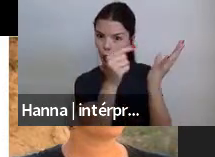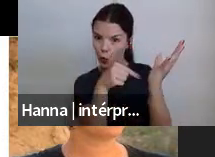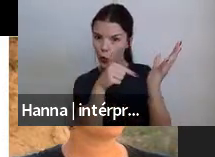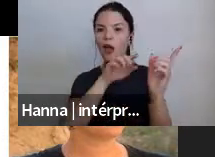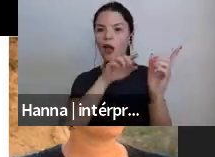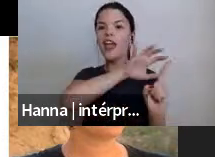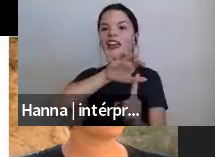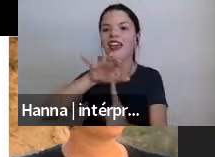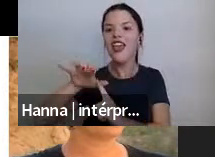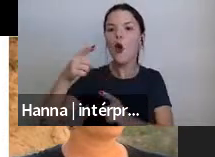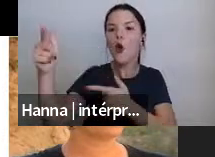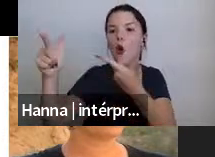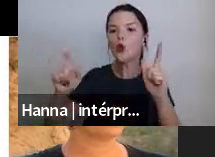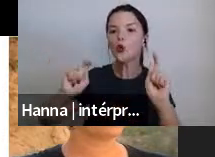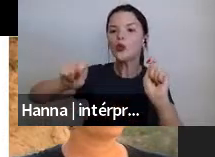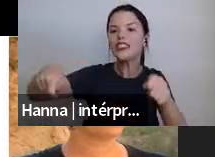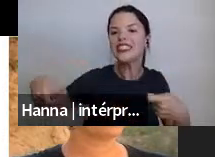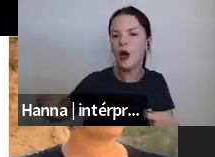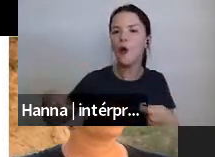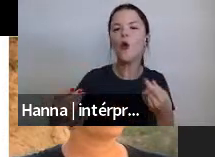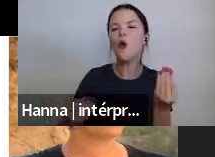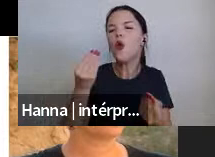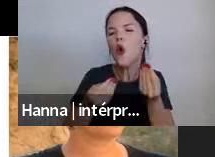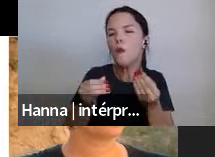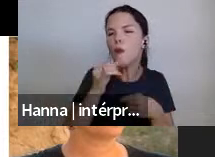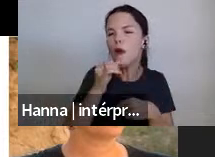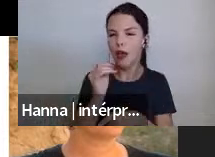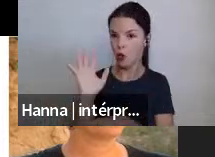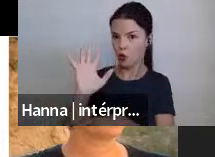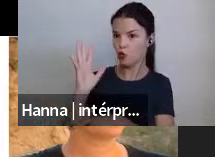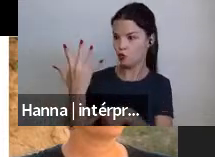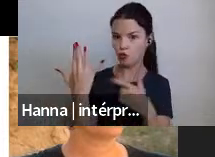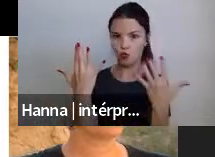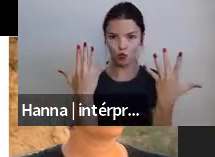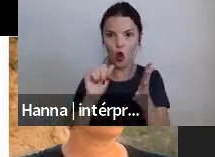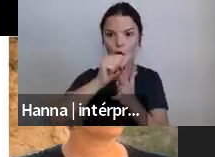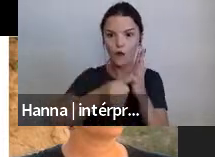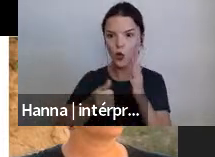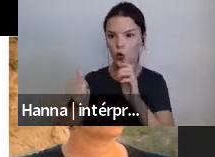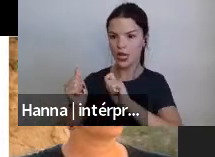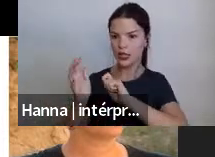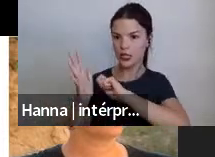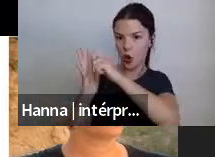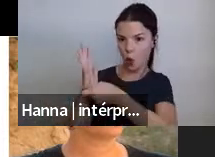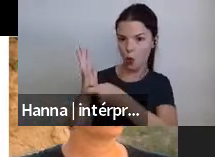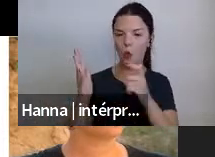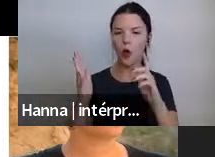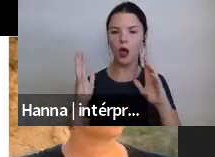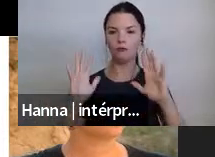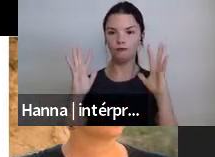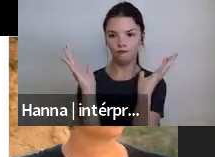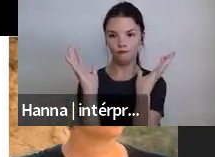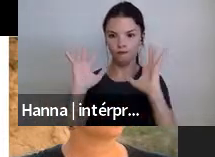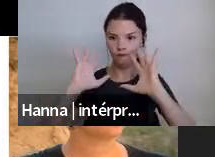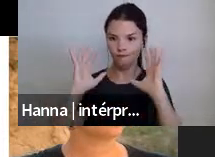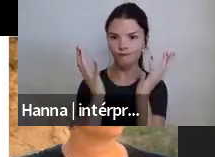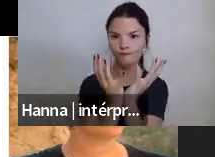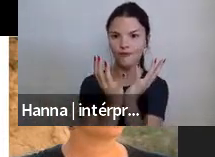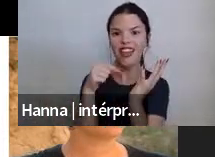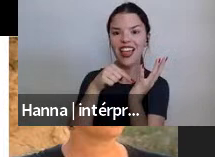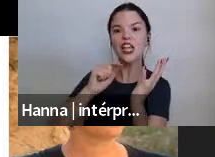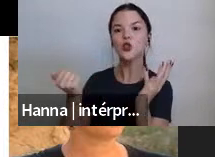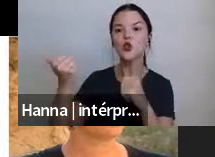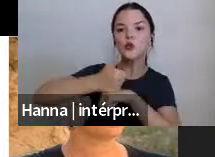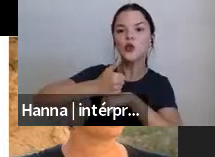by changing its original handshake to a handshake that in the manual alphabet refers to the